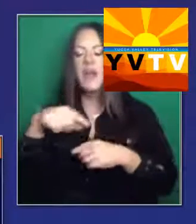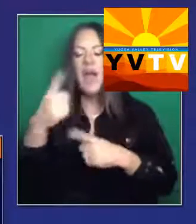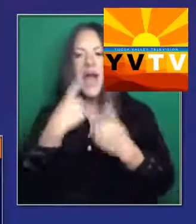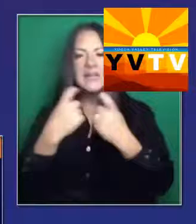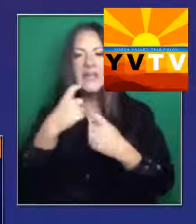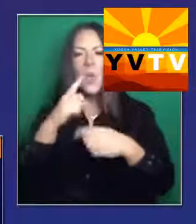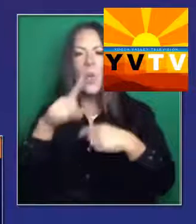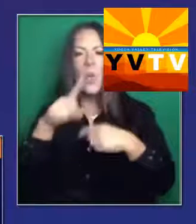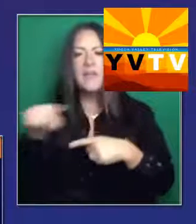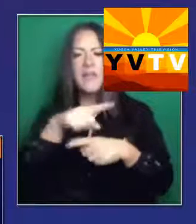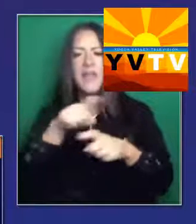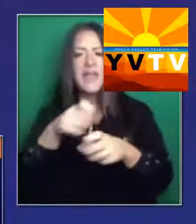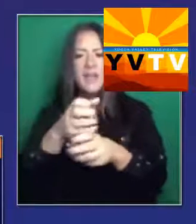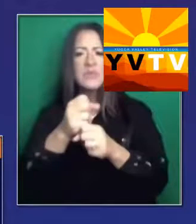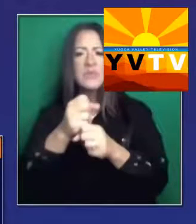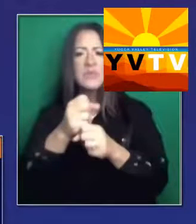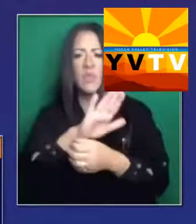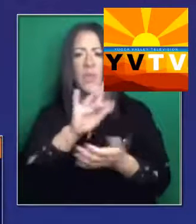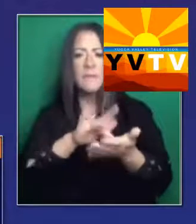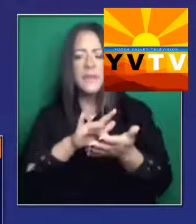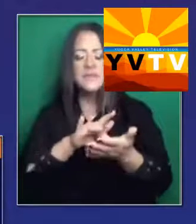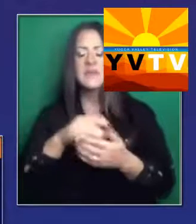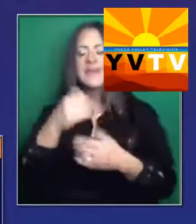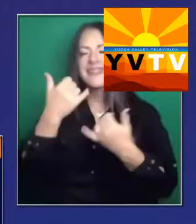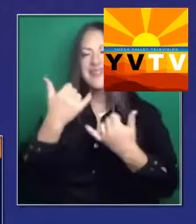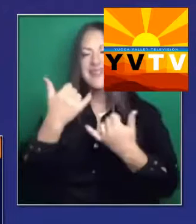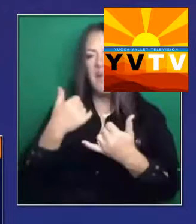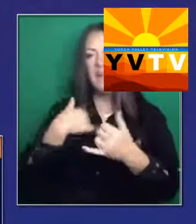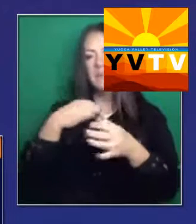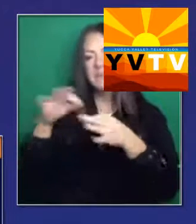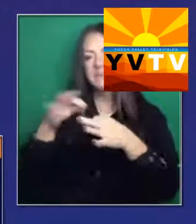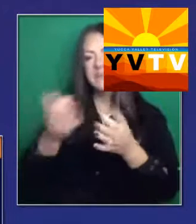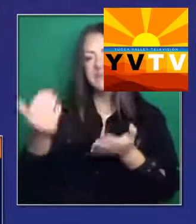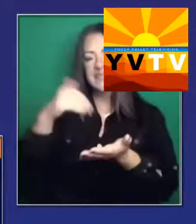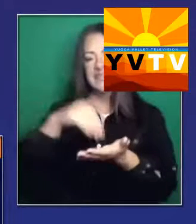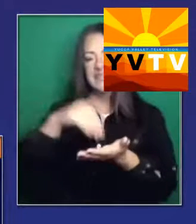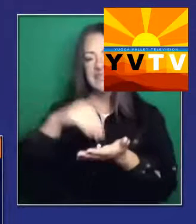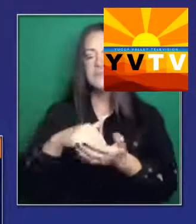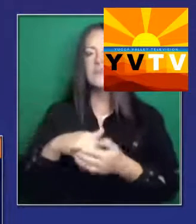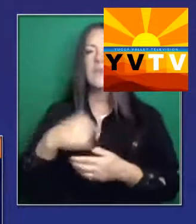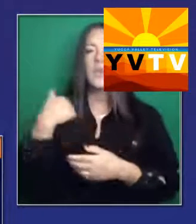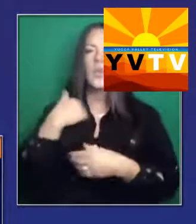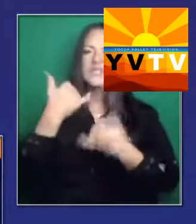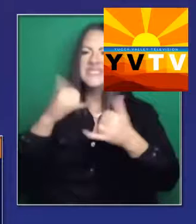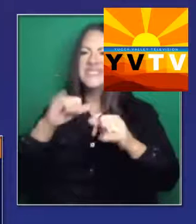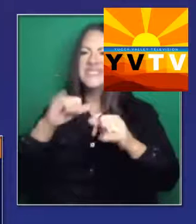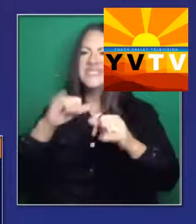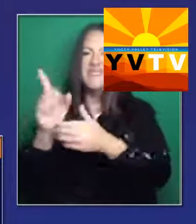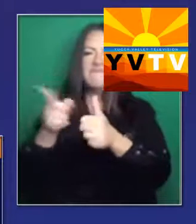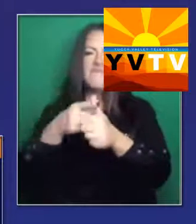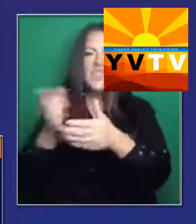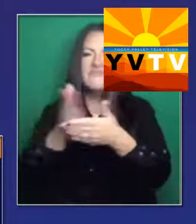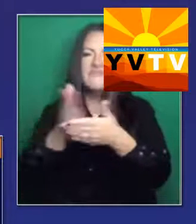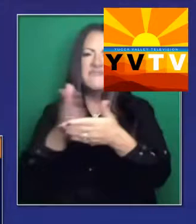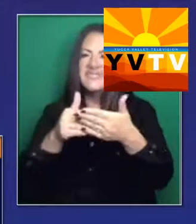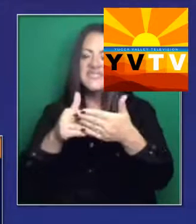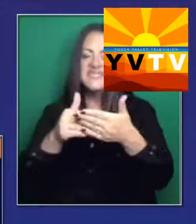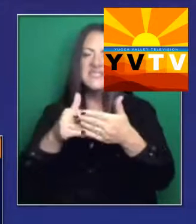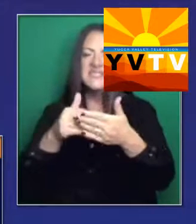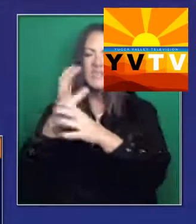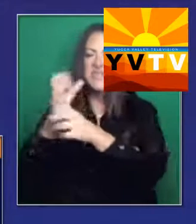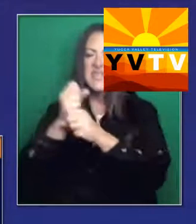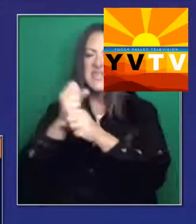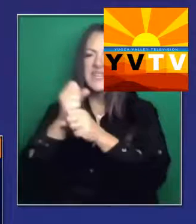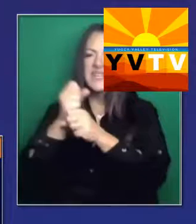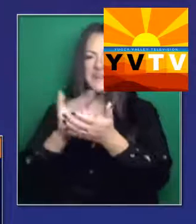talk about that. As I said a moment ago, we are in phase one, which is healthcare workers and long-term care residents. Again, congregate facilities,